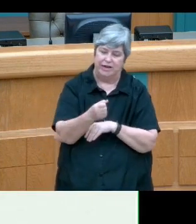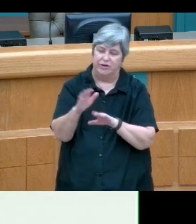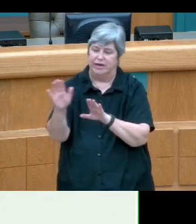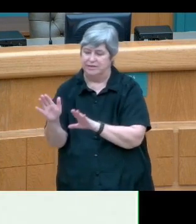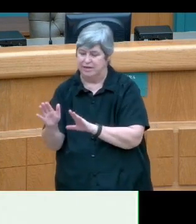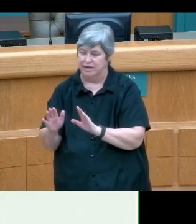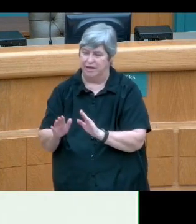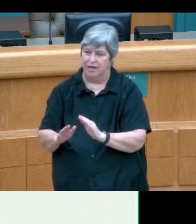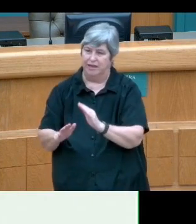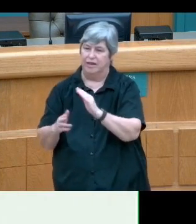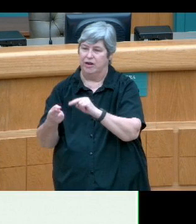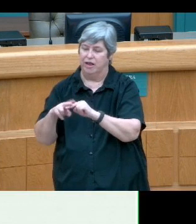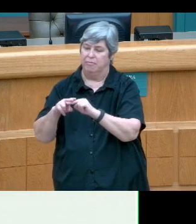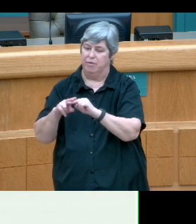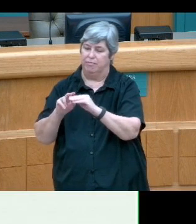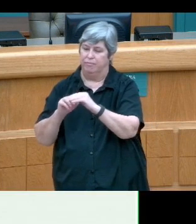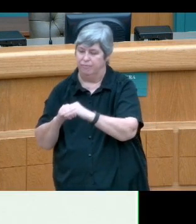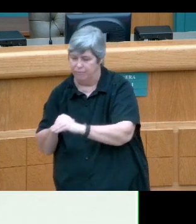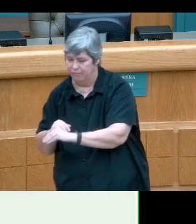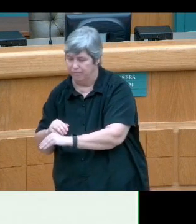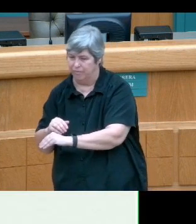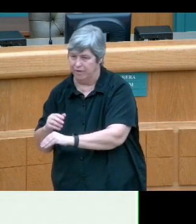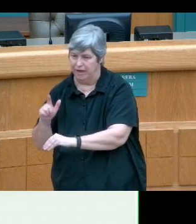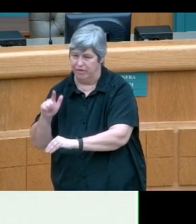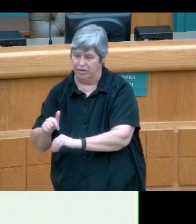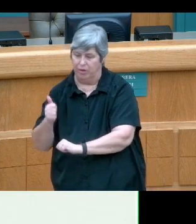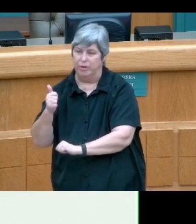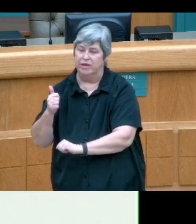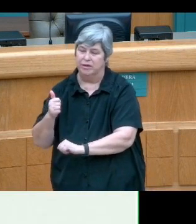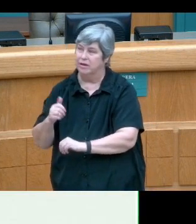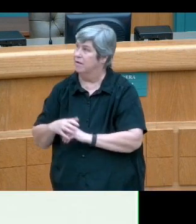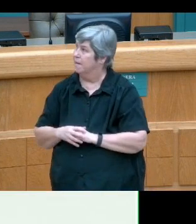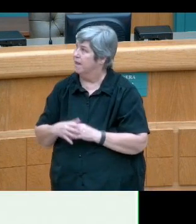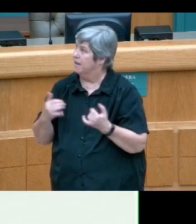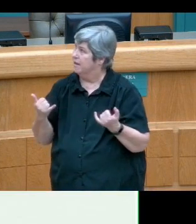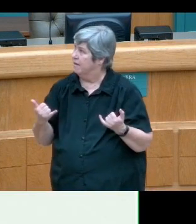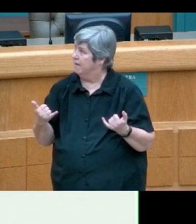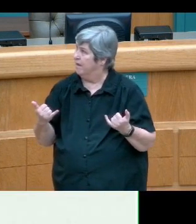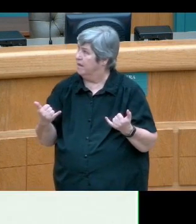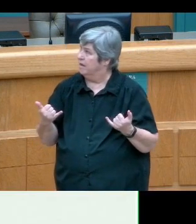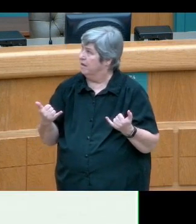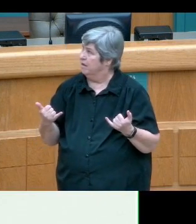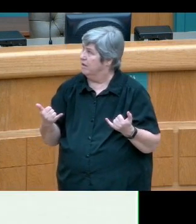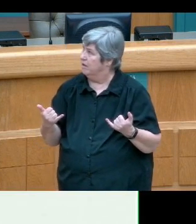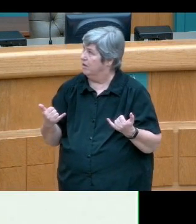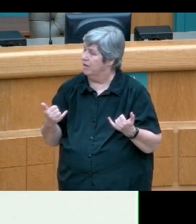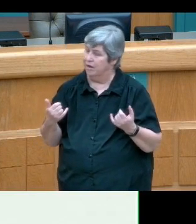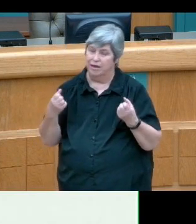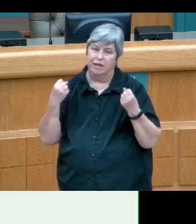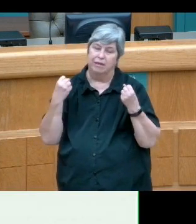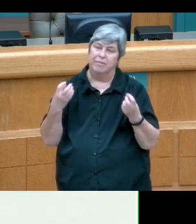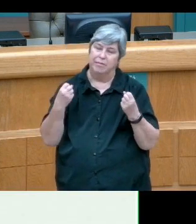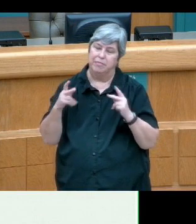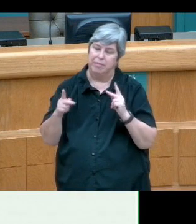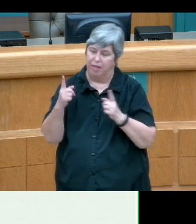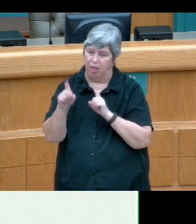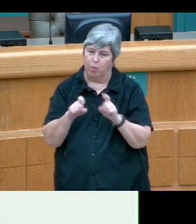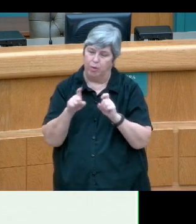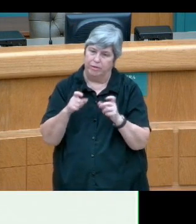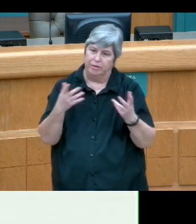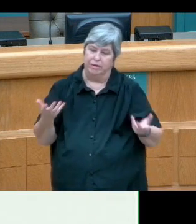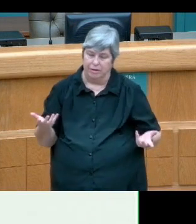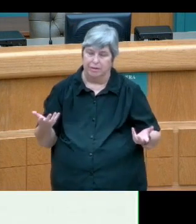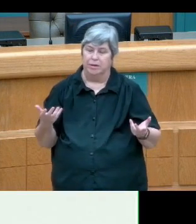Sunday. Saturday with the most activity, Sunday with the least activity. Now, the million-dollar question with this